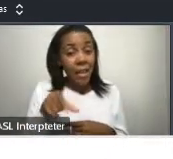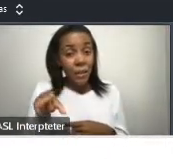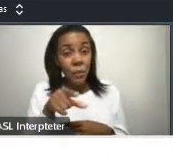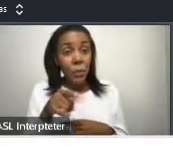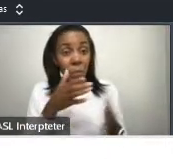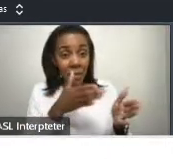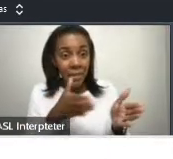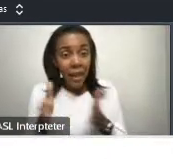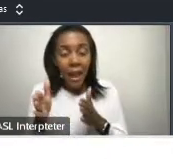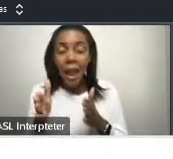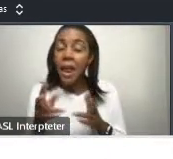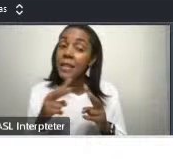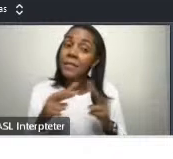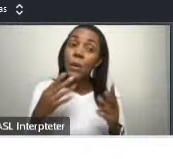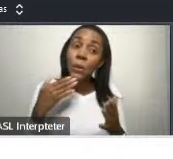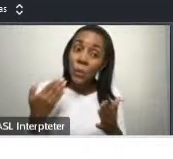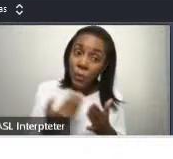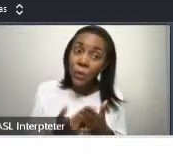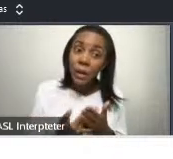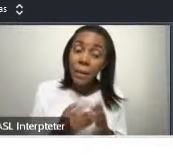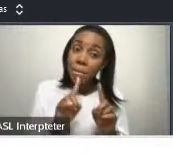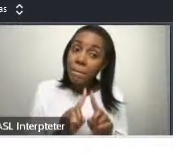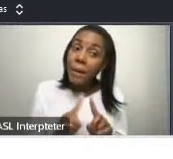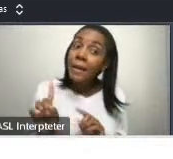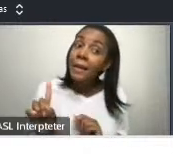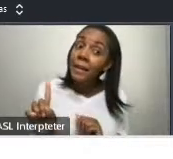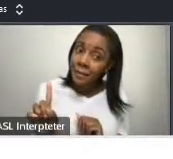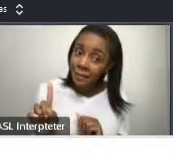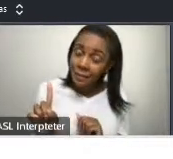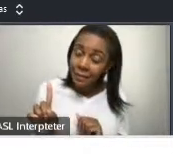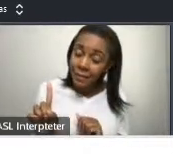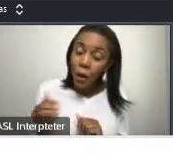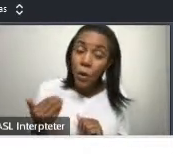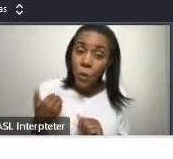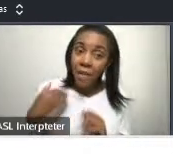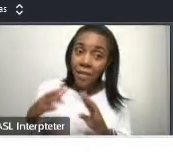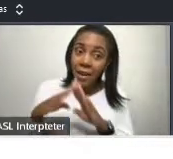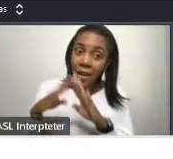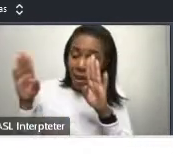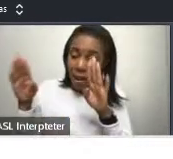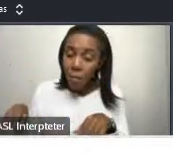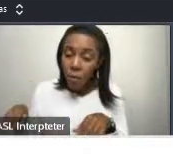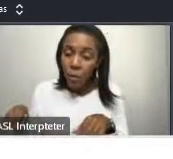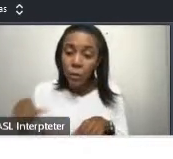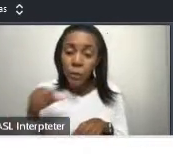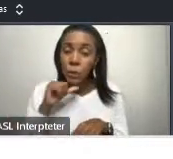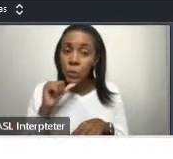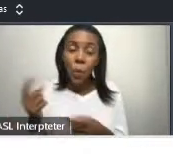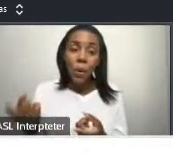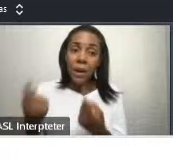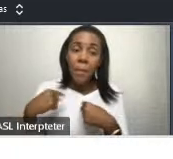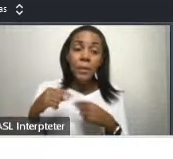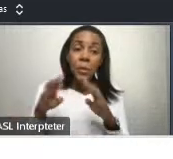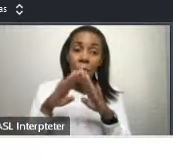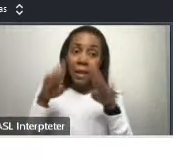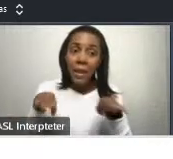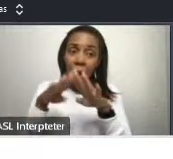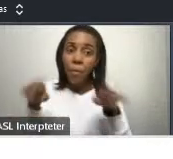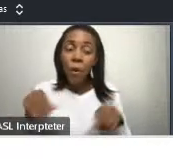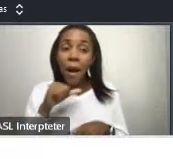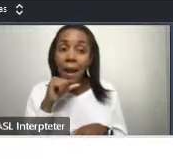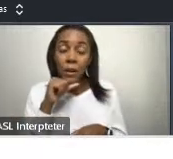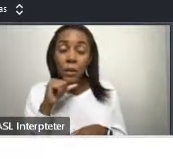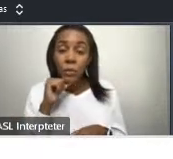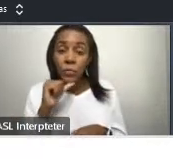is a very good thing. But you have neighbors. Don't come into a neighborhood not being a